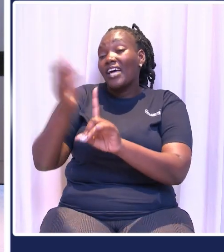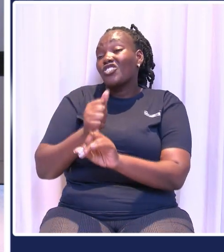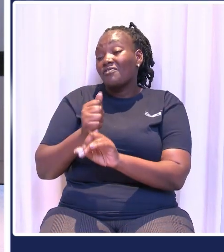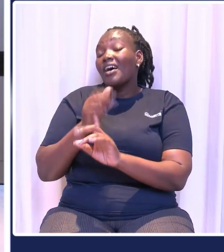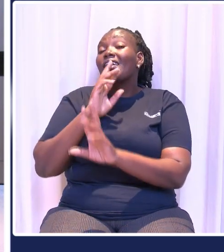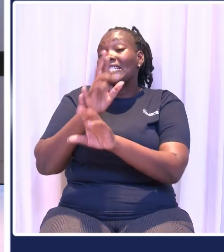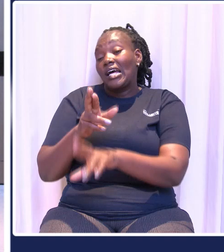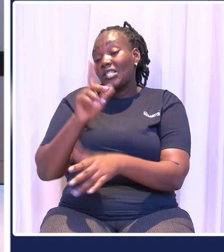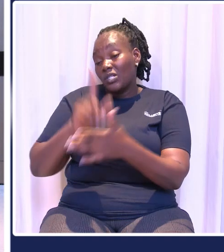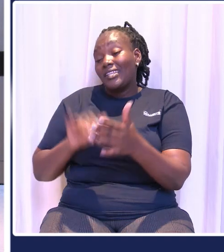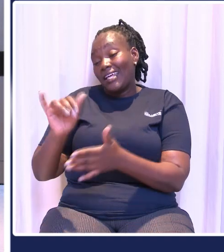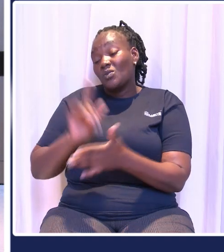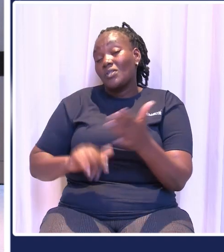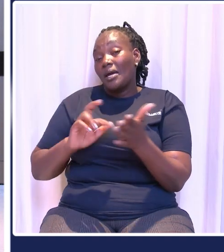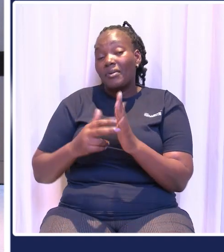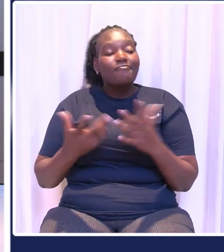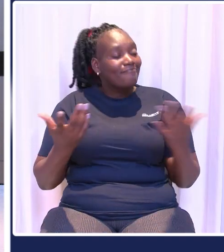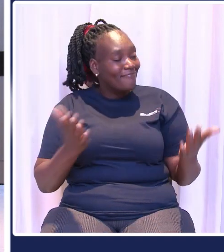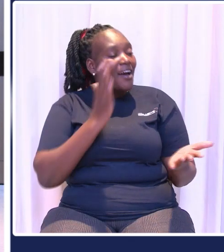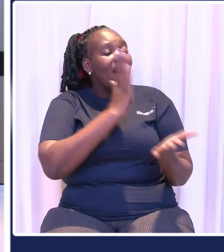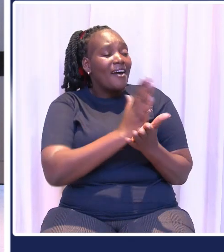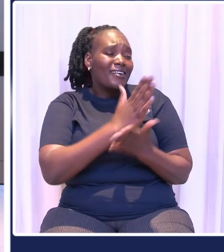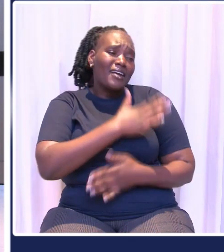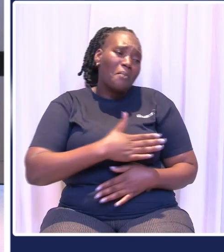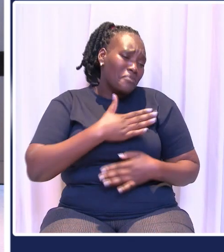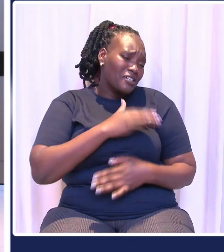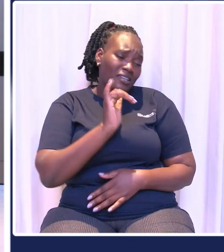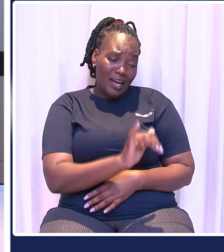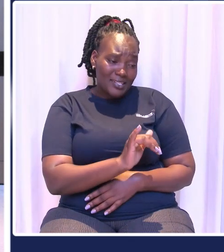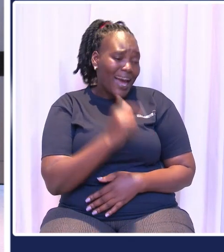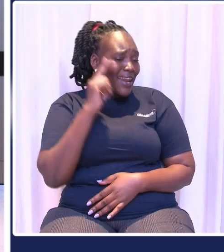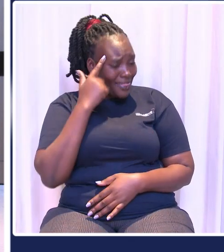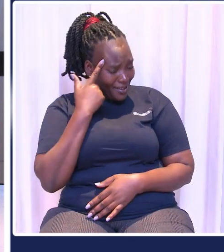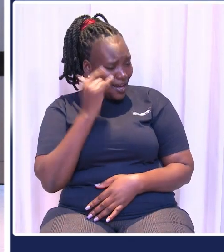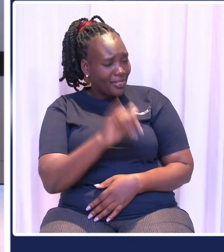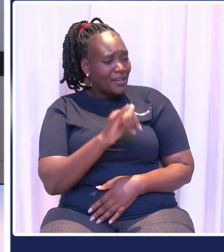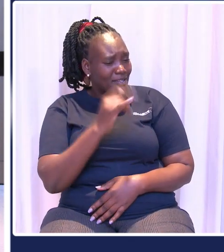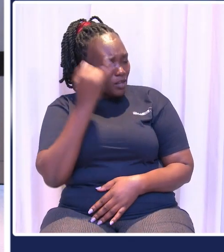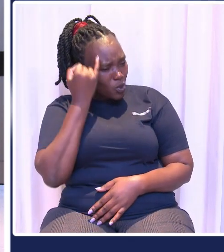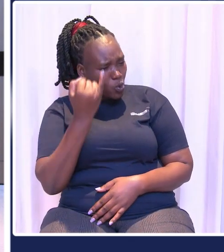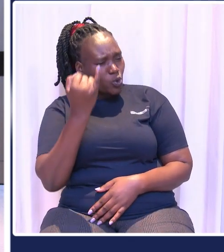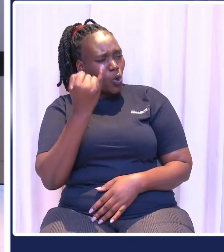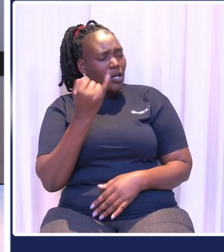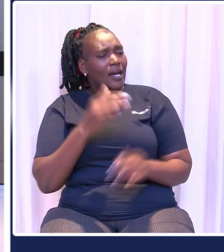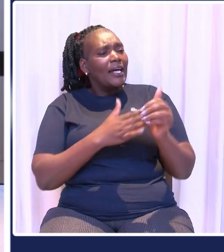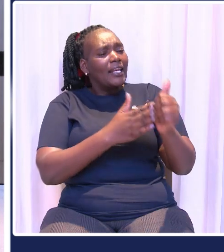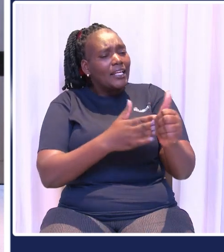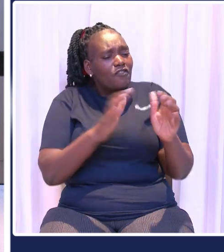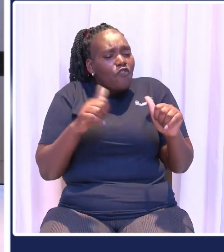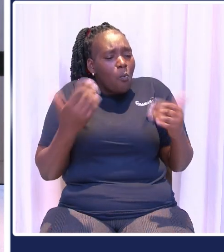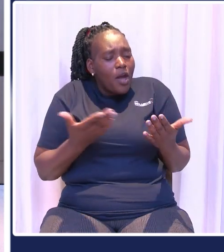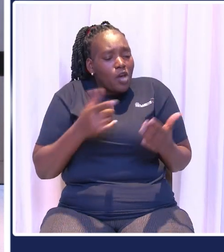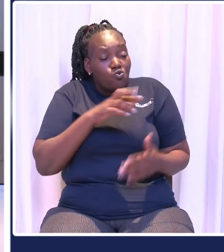results. That's what I believe. I really appreciate that, and I think this notion of kind of lead from where you are or start from